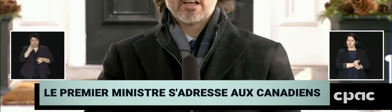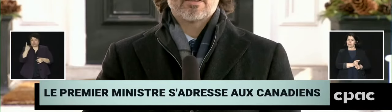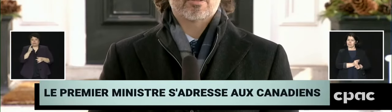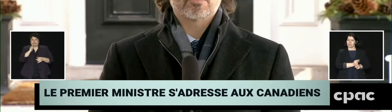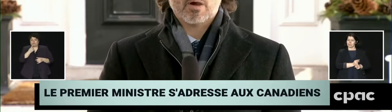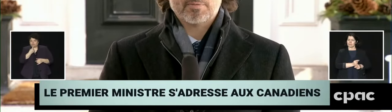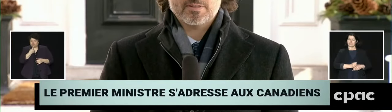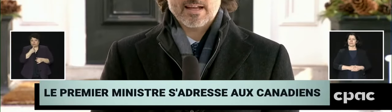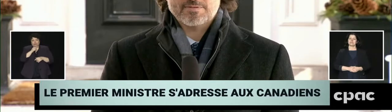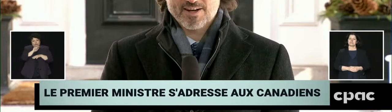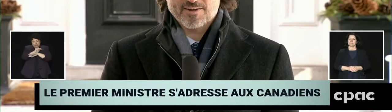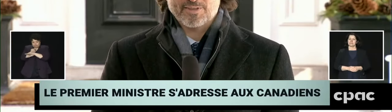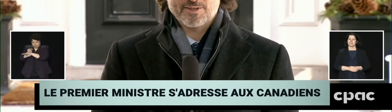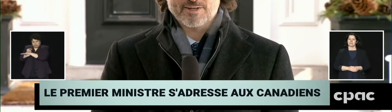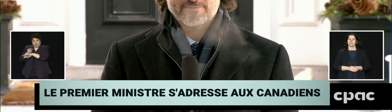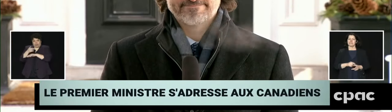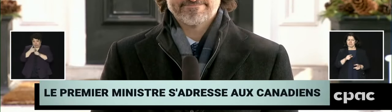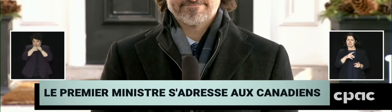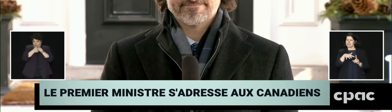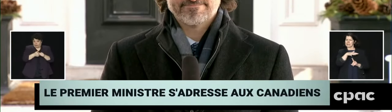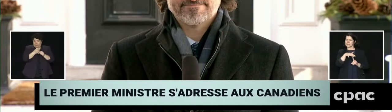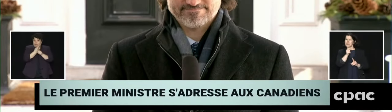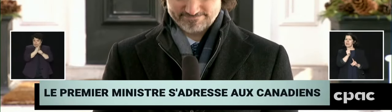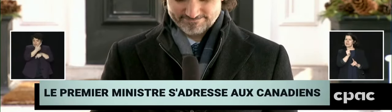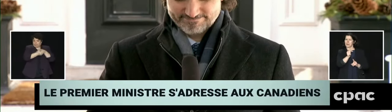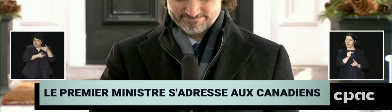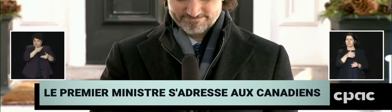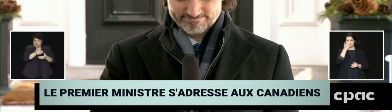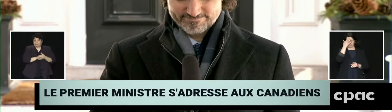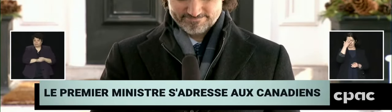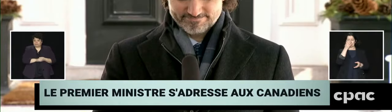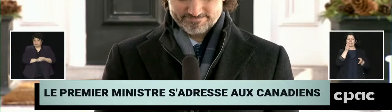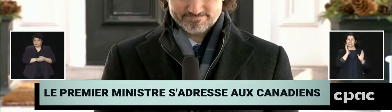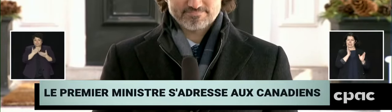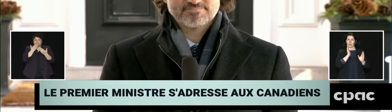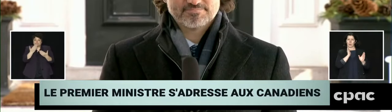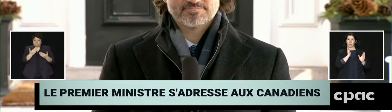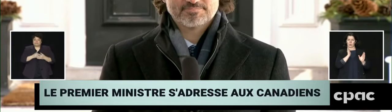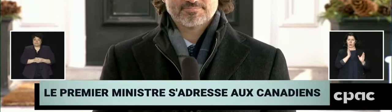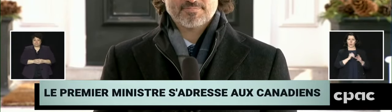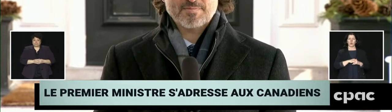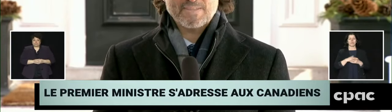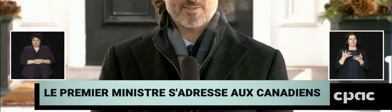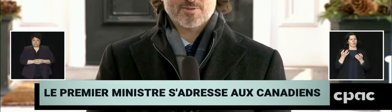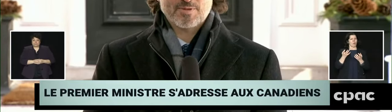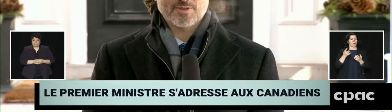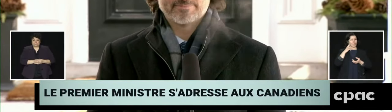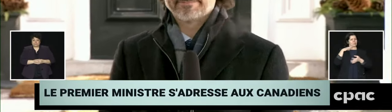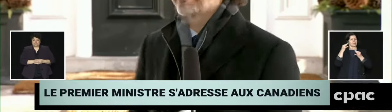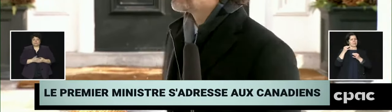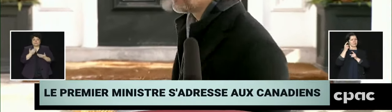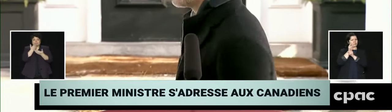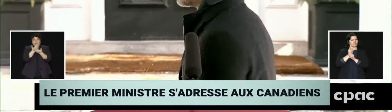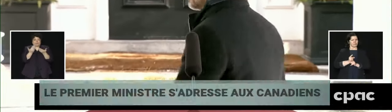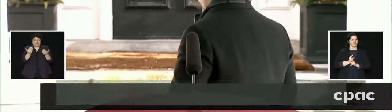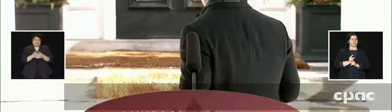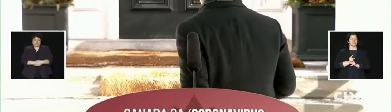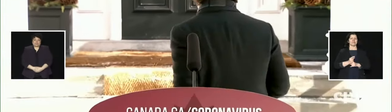ensured that those proper steps are followed. Thank you, Prime Minister. C'est ce qui met fin à la conférence de presse d'aujourd'hui. Merci tout le monde.